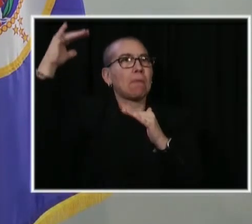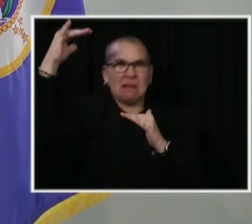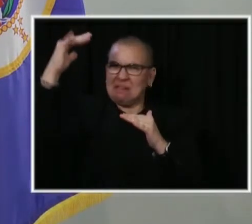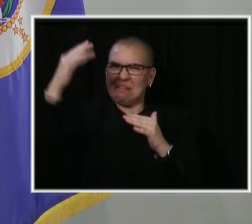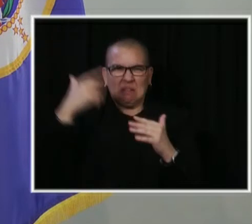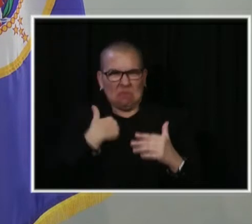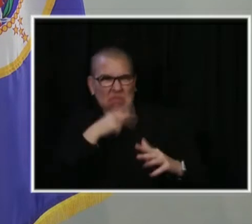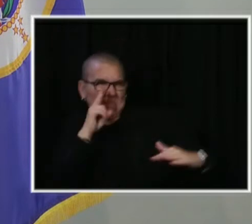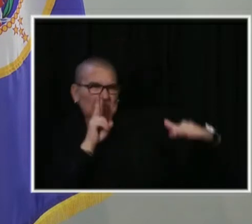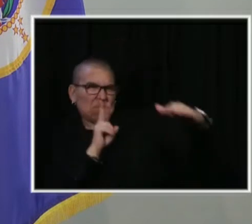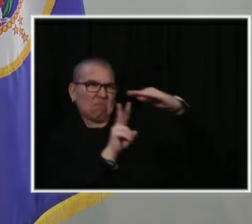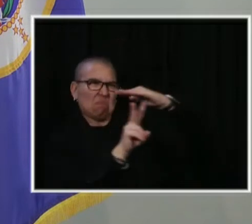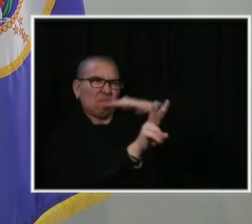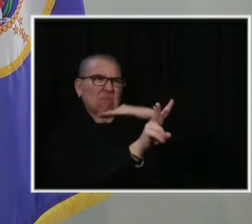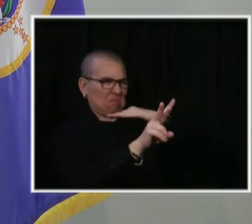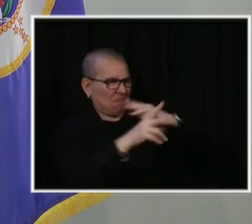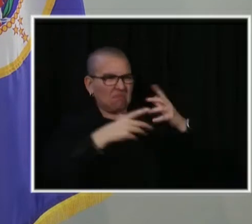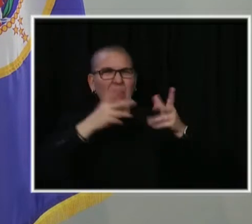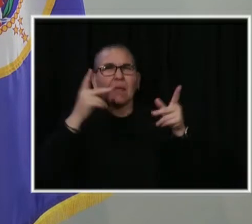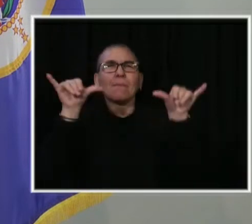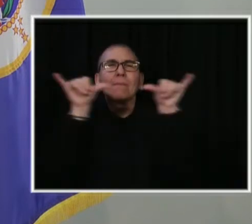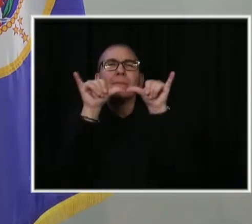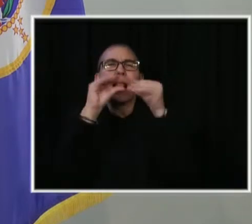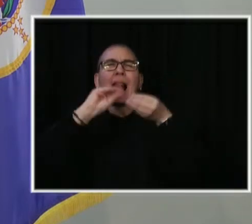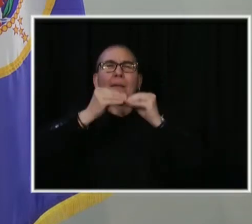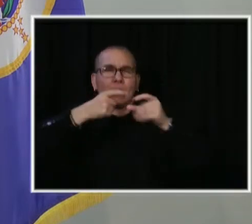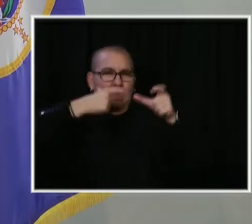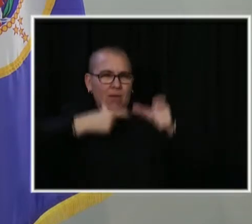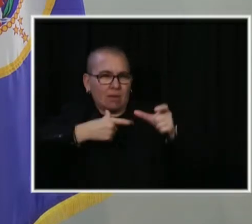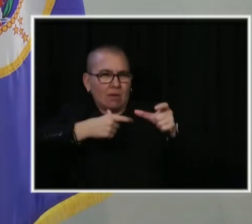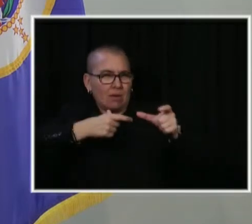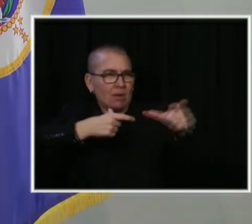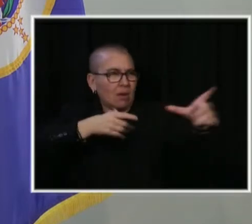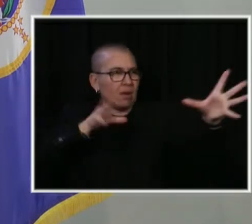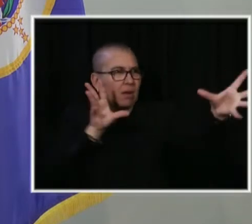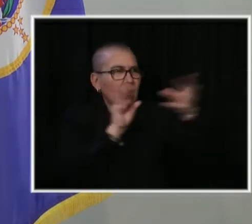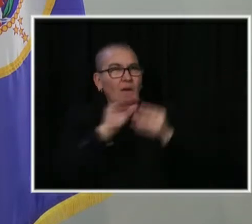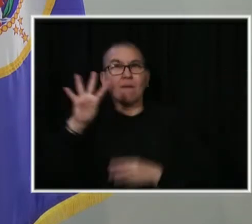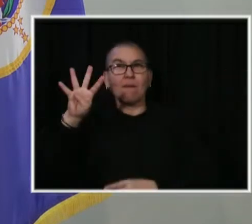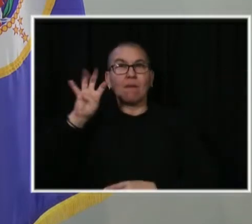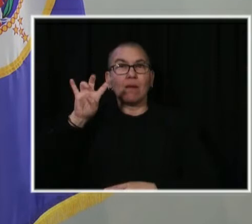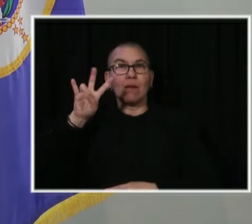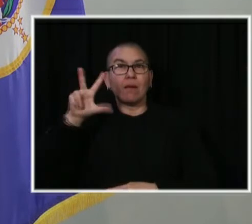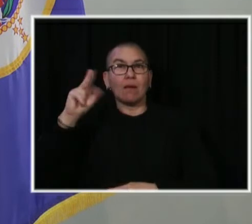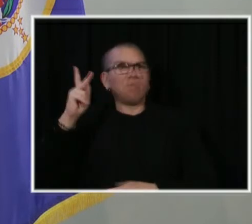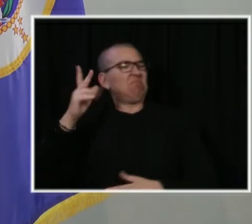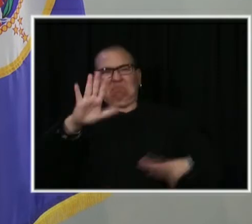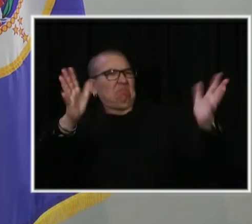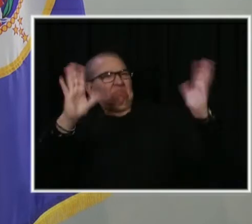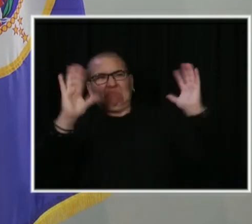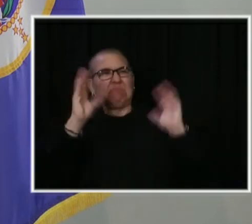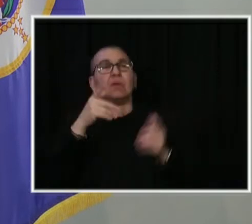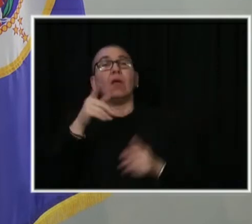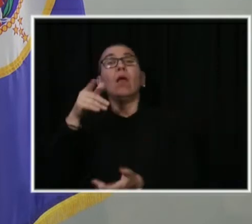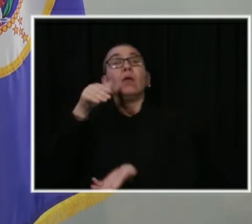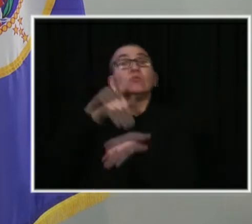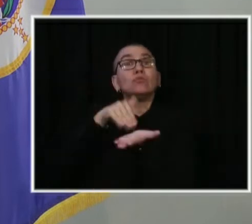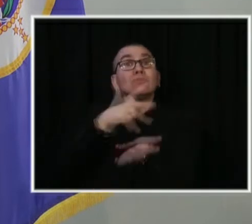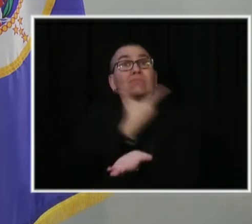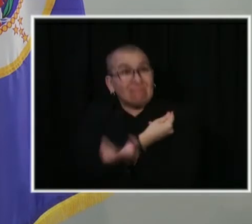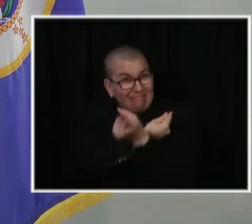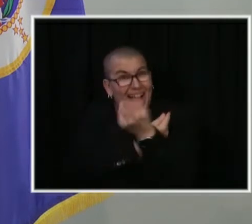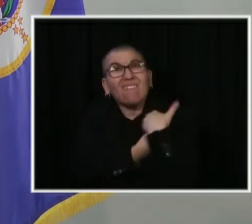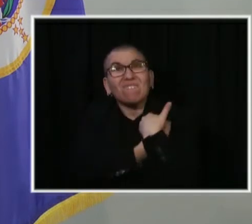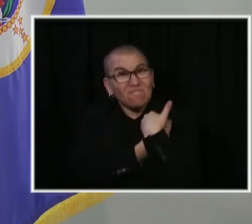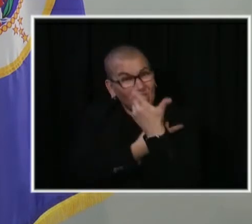I encourage parents to talk to their pediatricians. We anticipate maybe many of these shots will be given in doctor's offices or at clinics, wherever you feel most